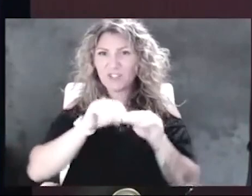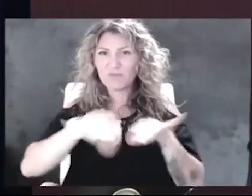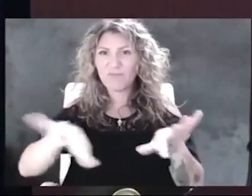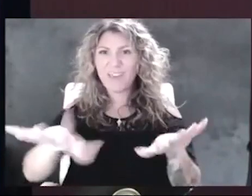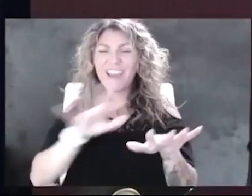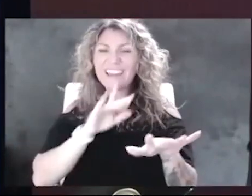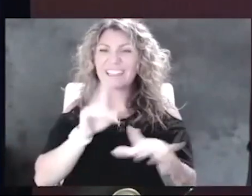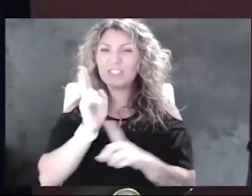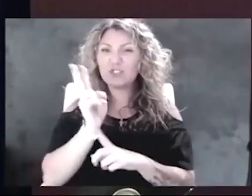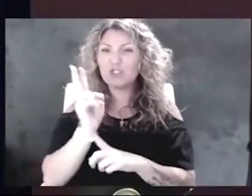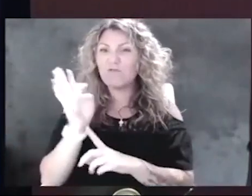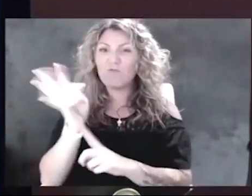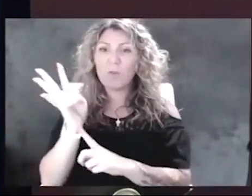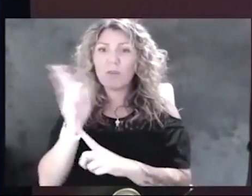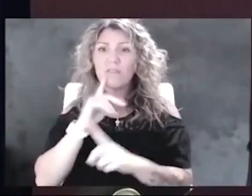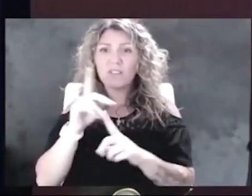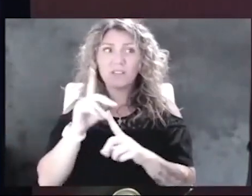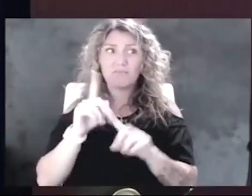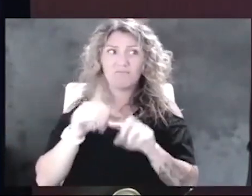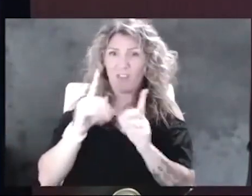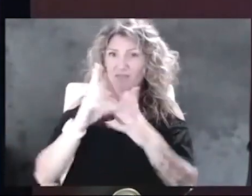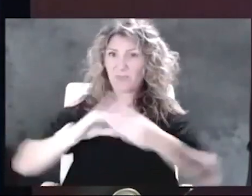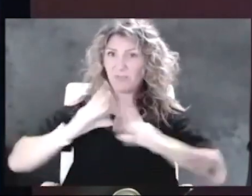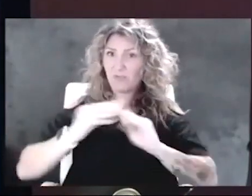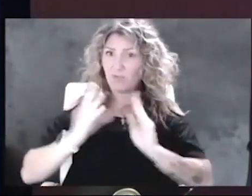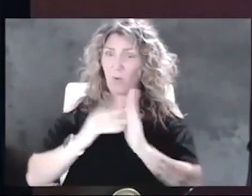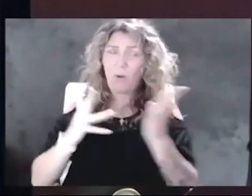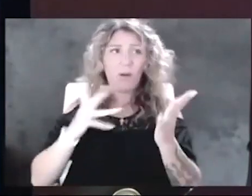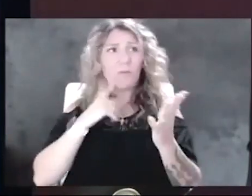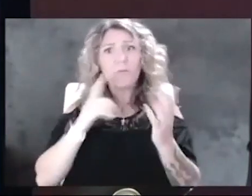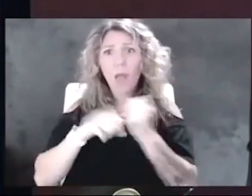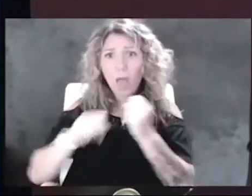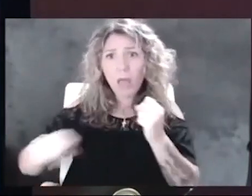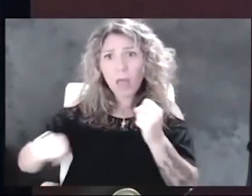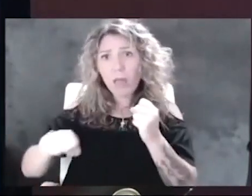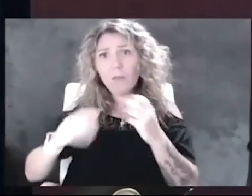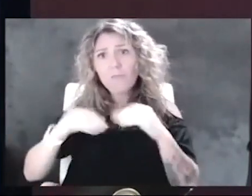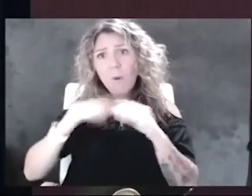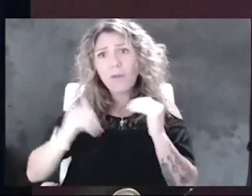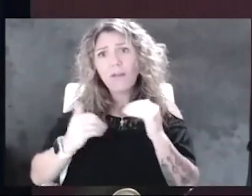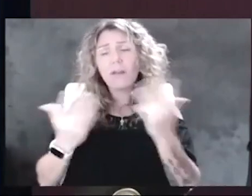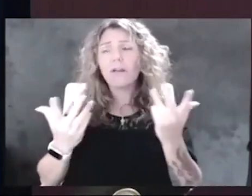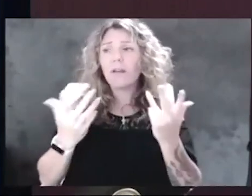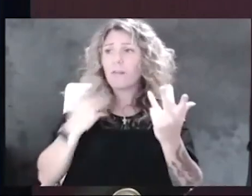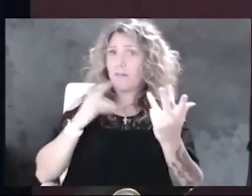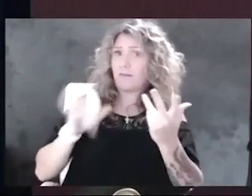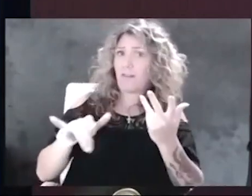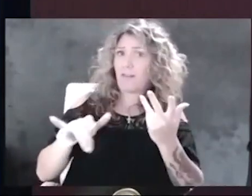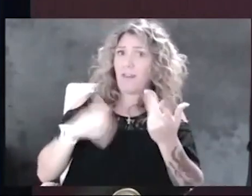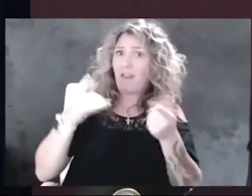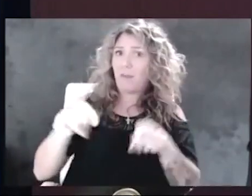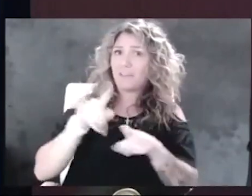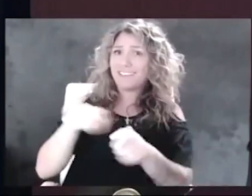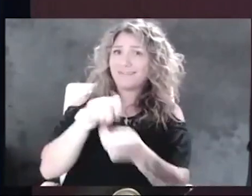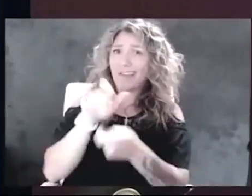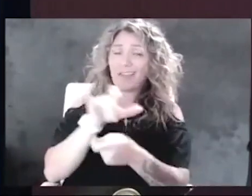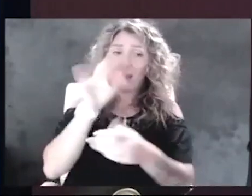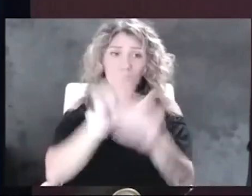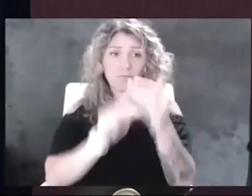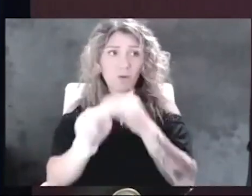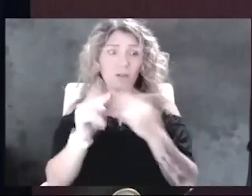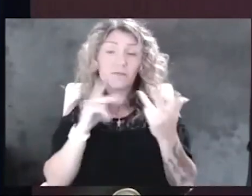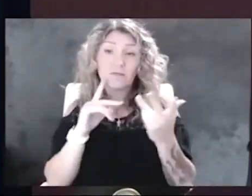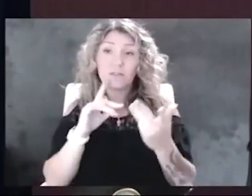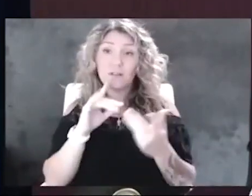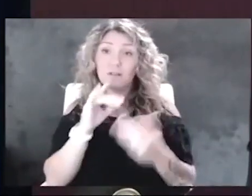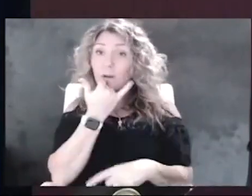the dynamic of that situation acted exactly as we would predict it would. And I think it's by no mistake that it only happened in the front 2